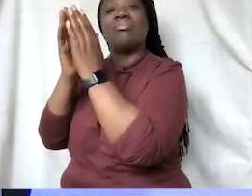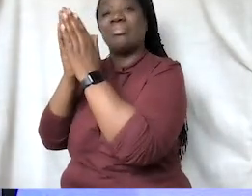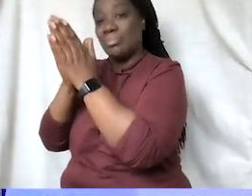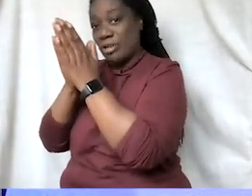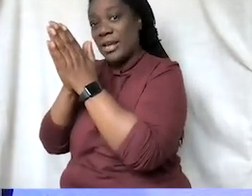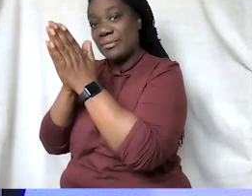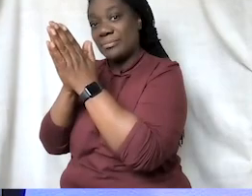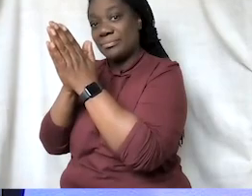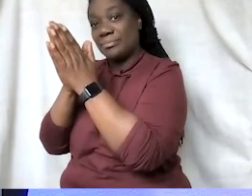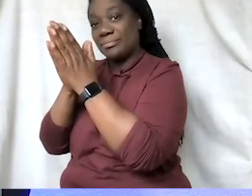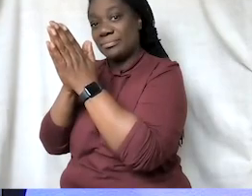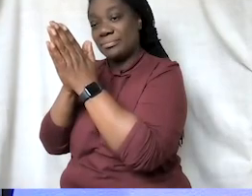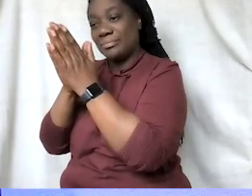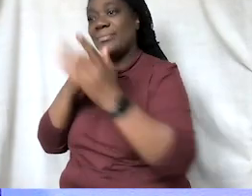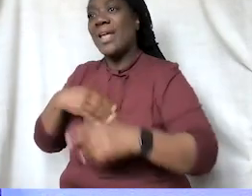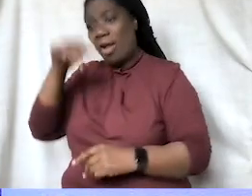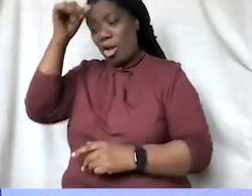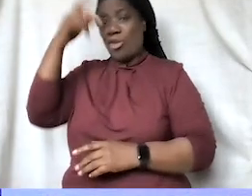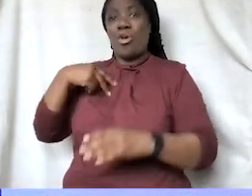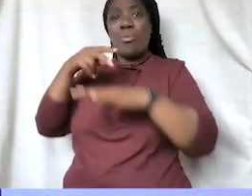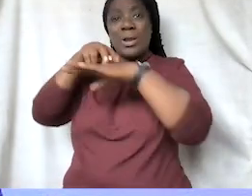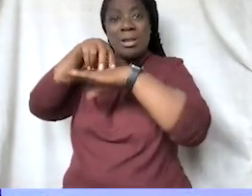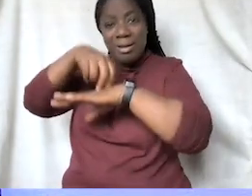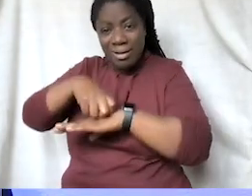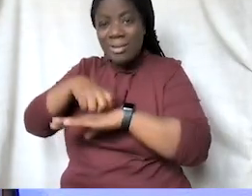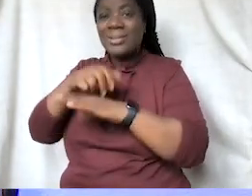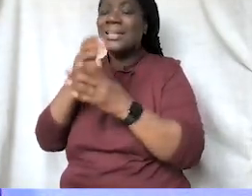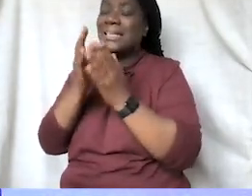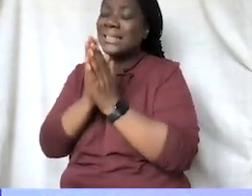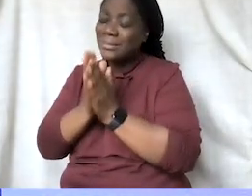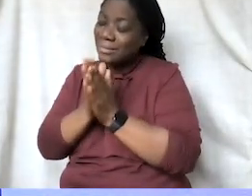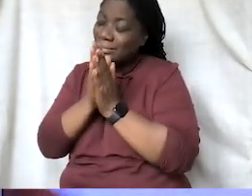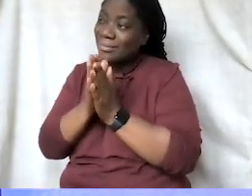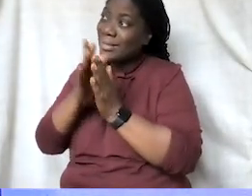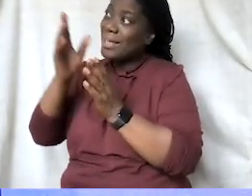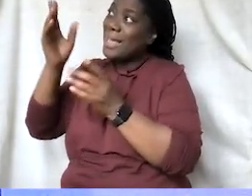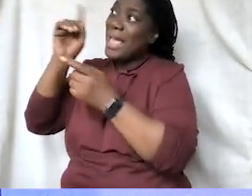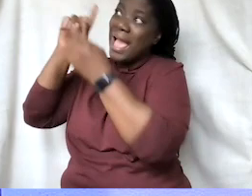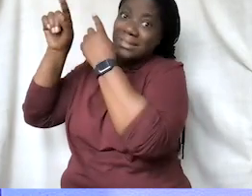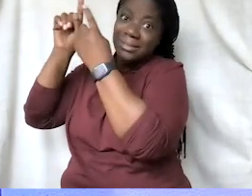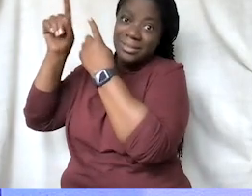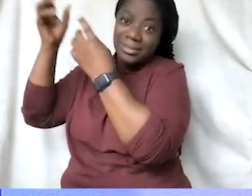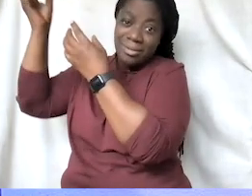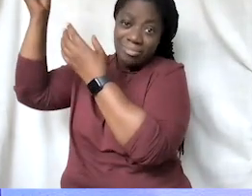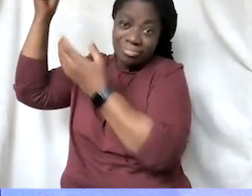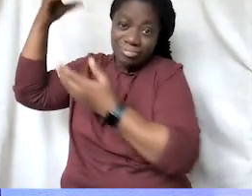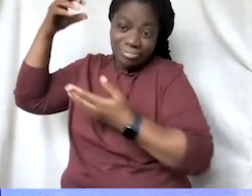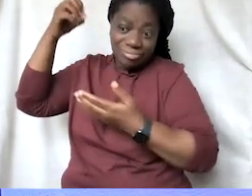you fall on your knees, the answers come down as the prayers go up.